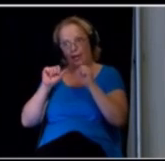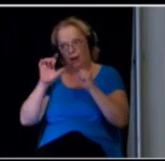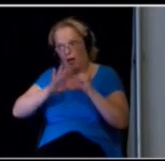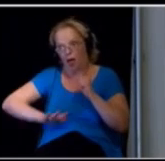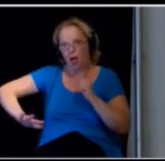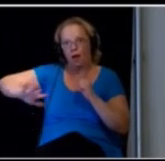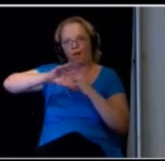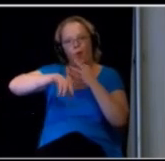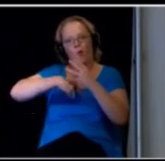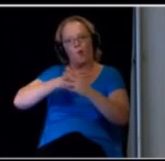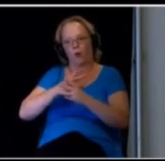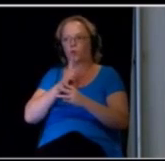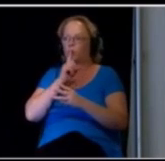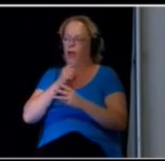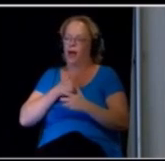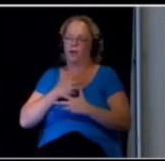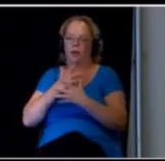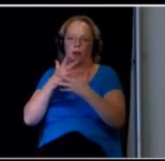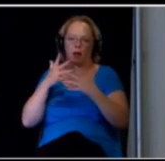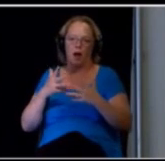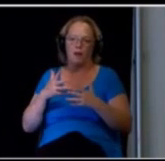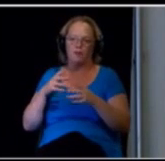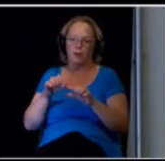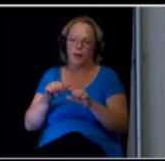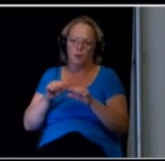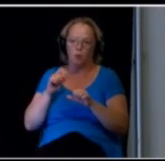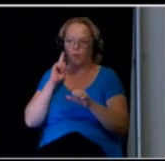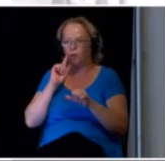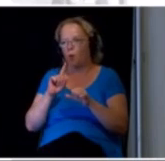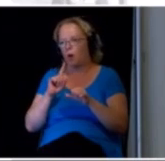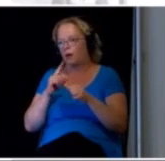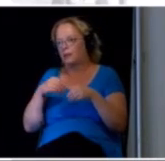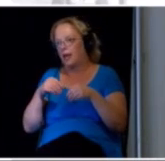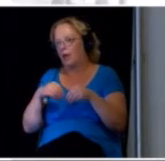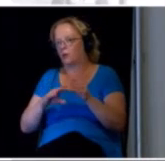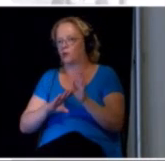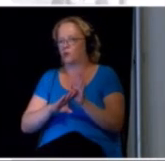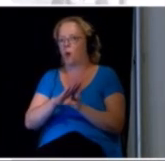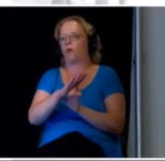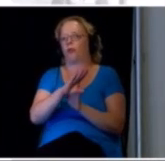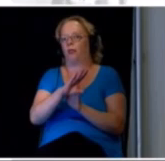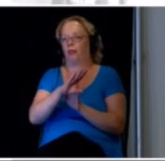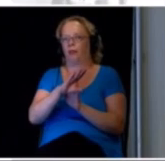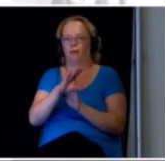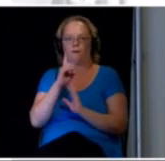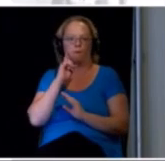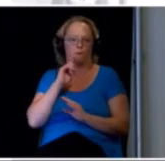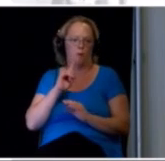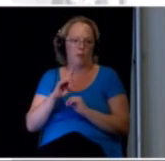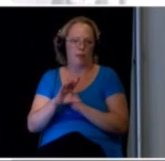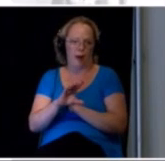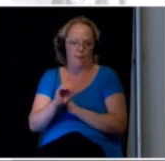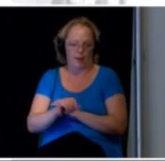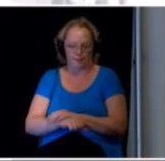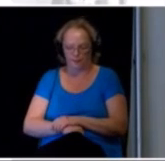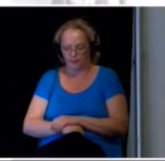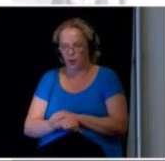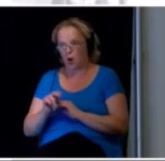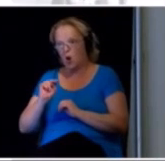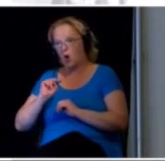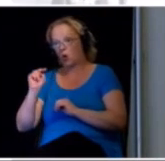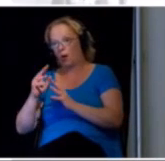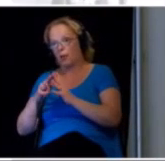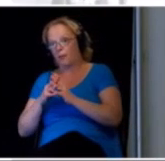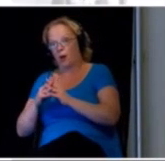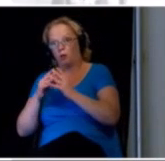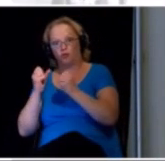there's really a lot of potential for sales growth for the company. And I think even in North America, while we are strong on the